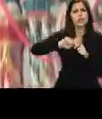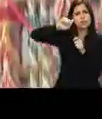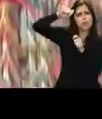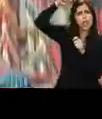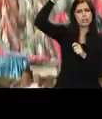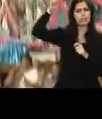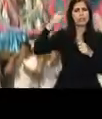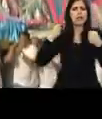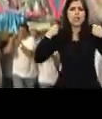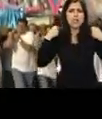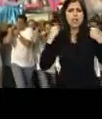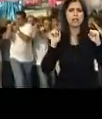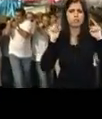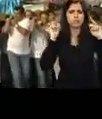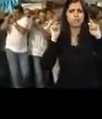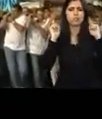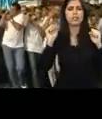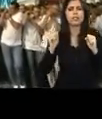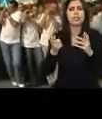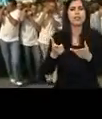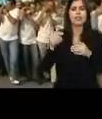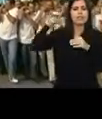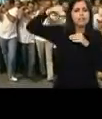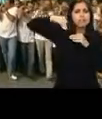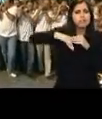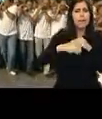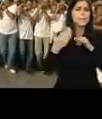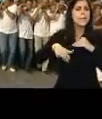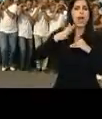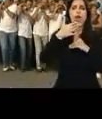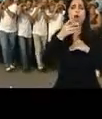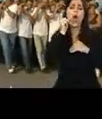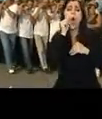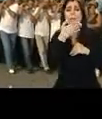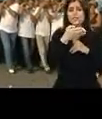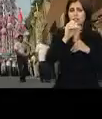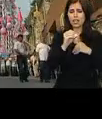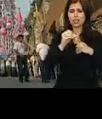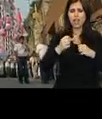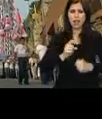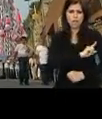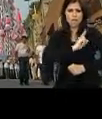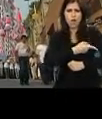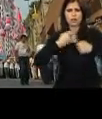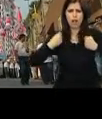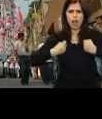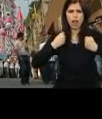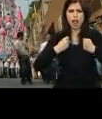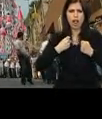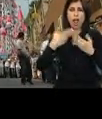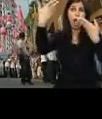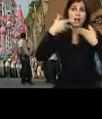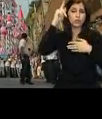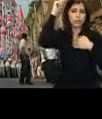meters high, carried down the slope by more than 70 men, in a physical commitment of strength that comes from